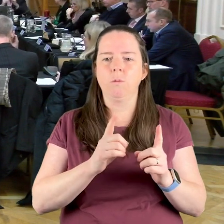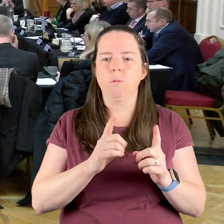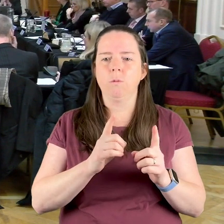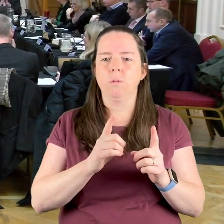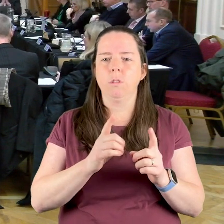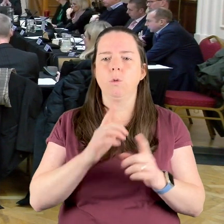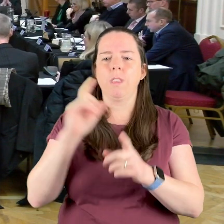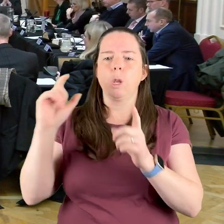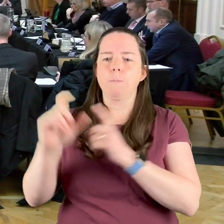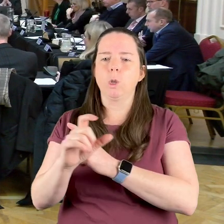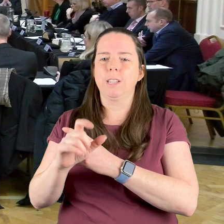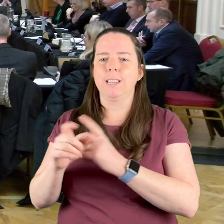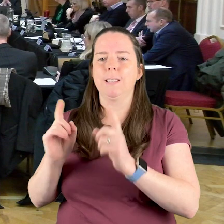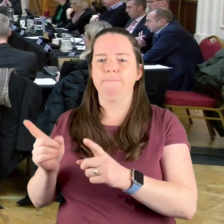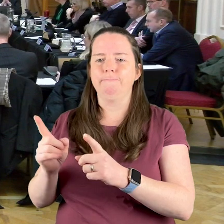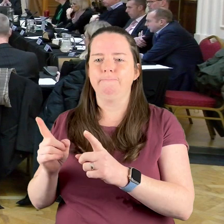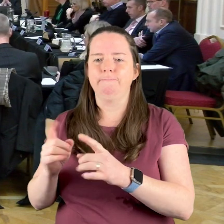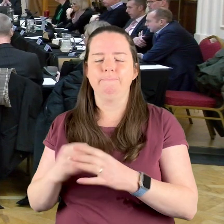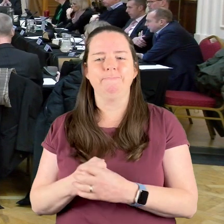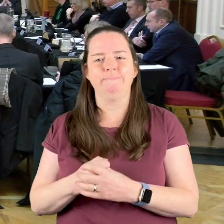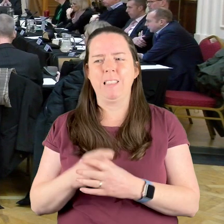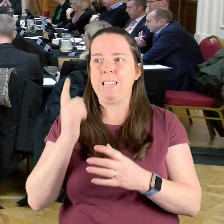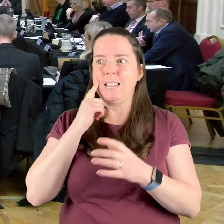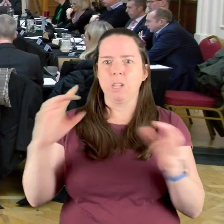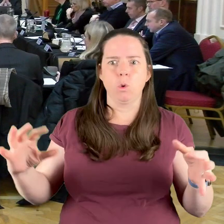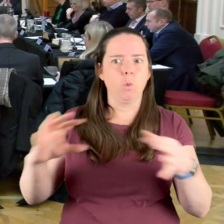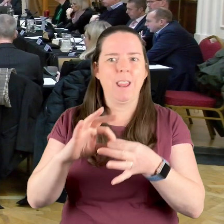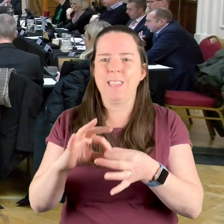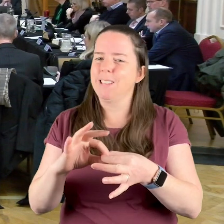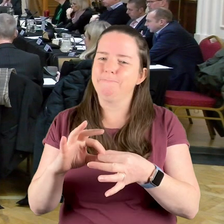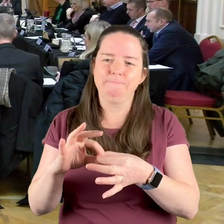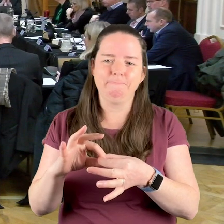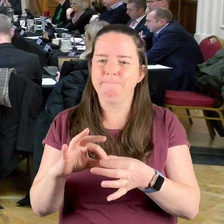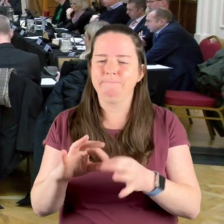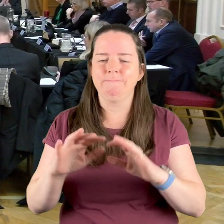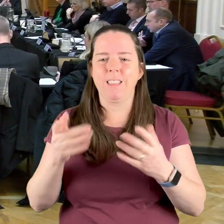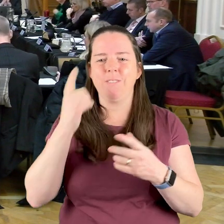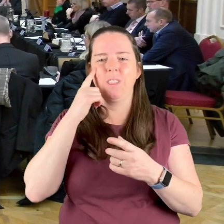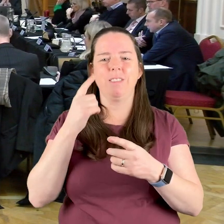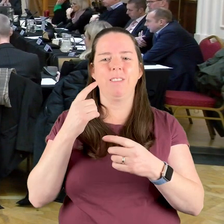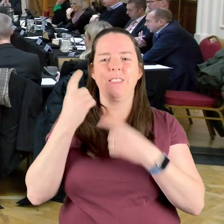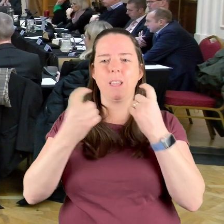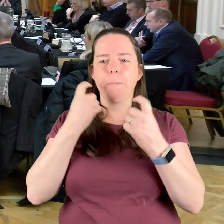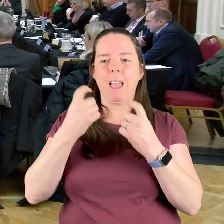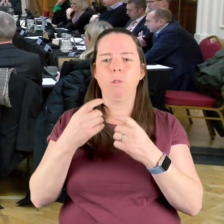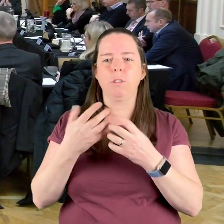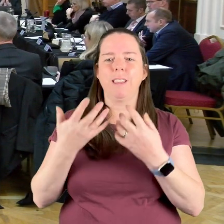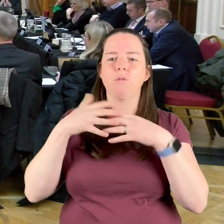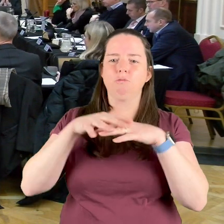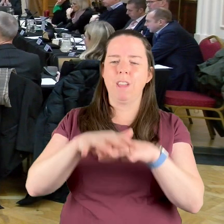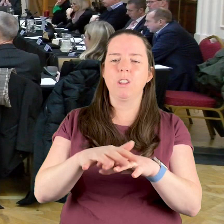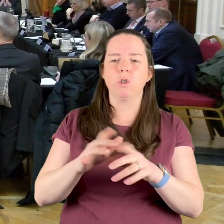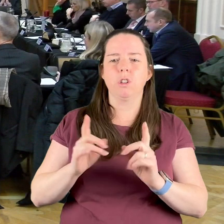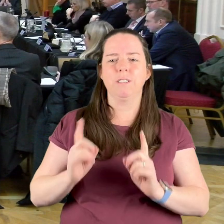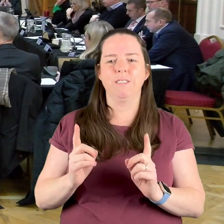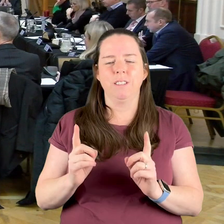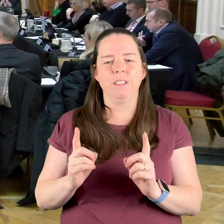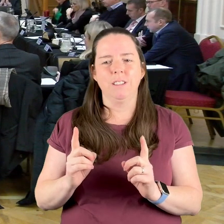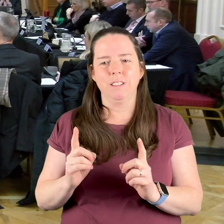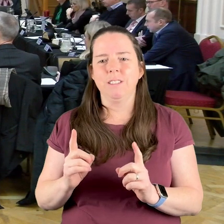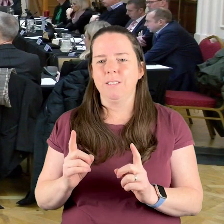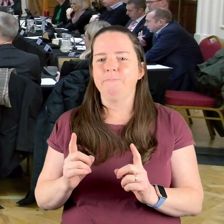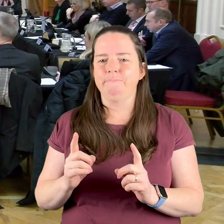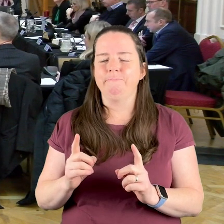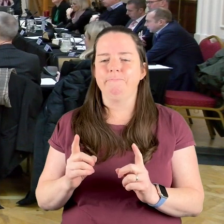really needs to link to the community, and it is often not the easiest to link up if we think about our early